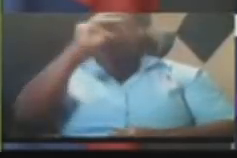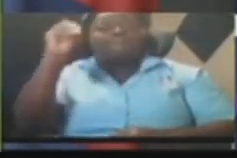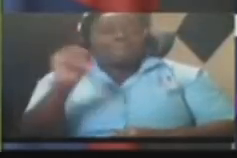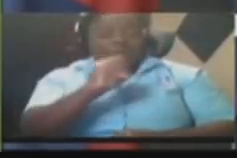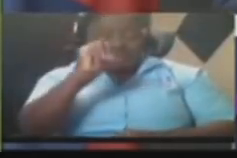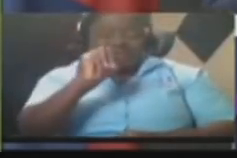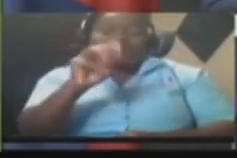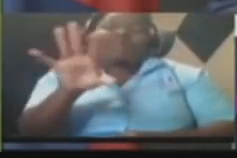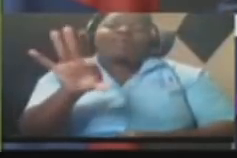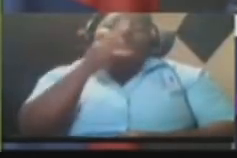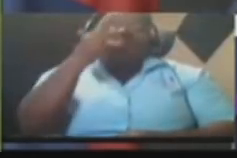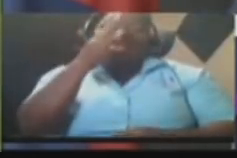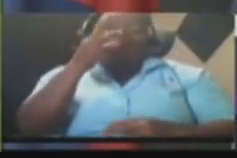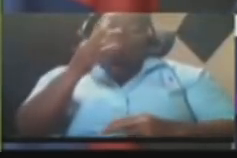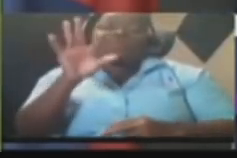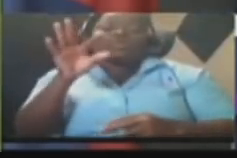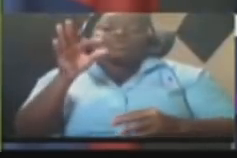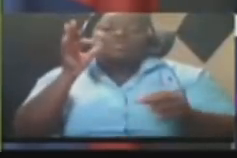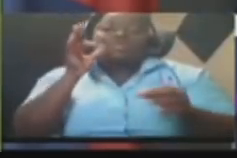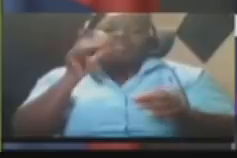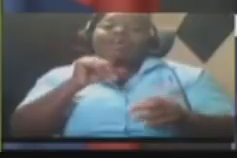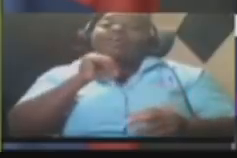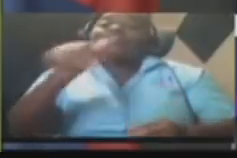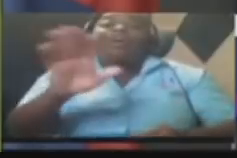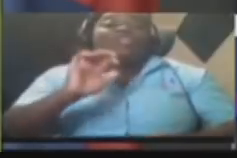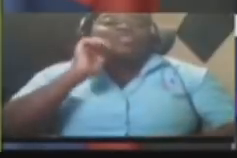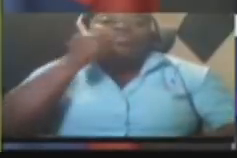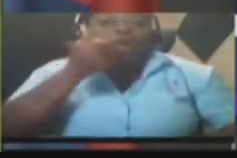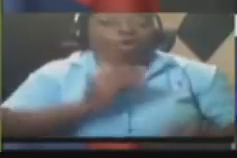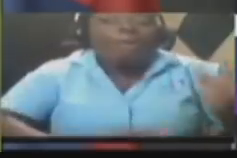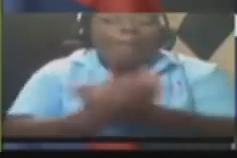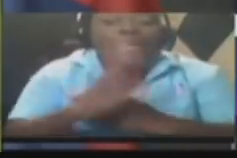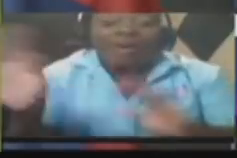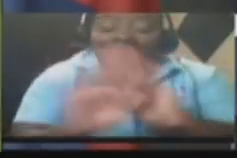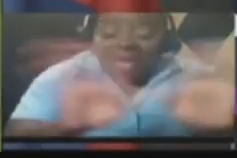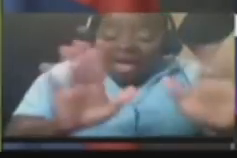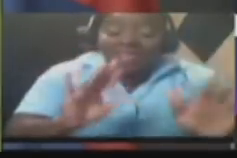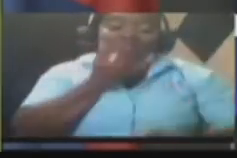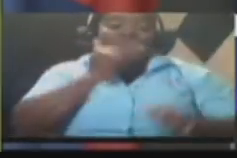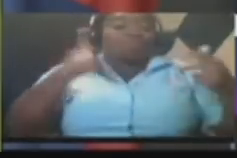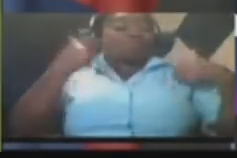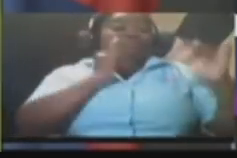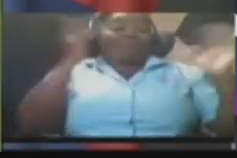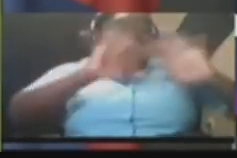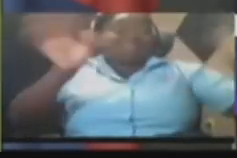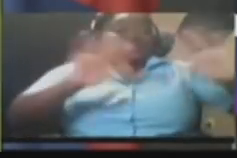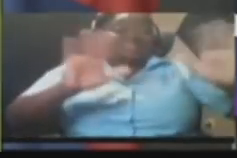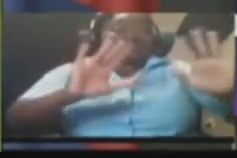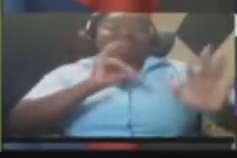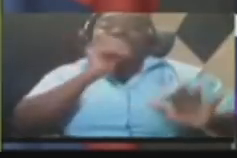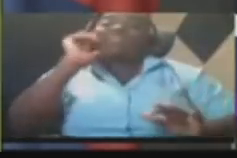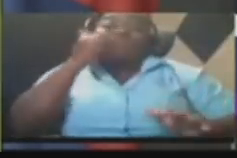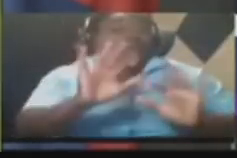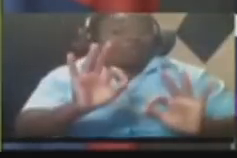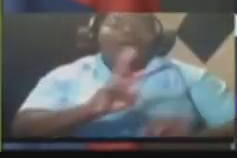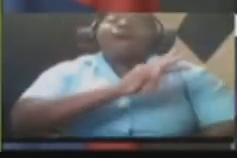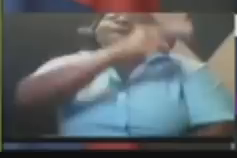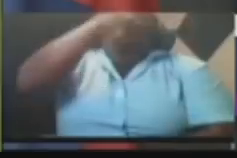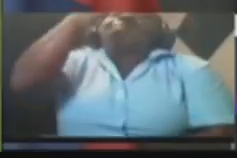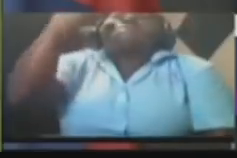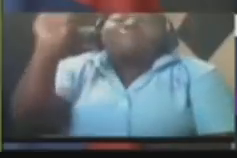morning. Let me repeat that. Not tomorrow morning. Let me correct myself here, please. Monday